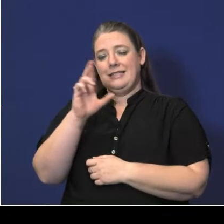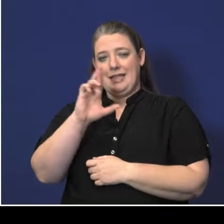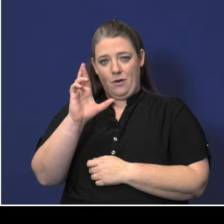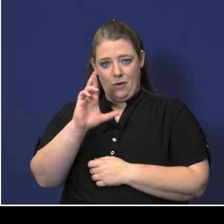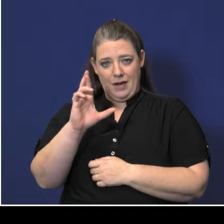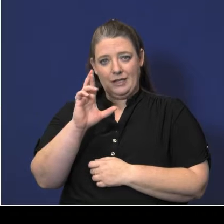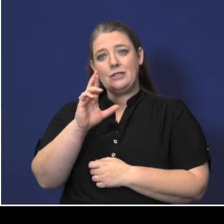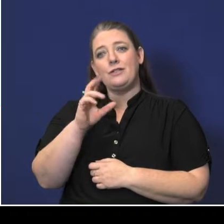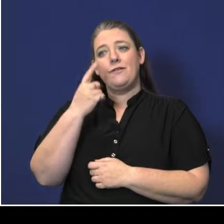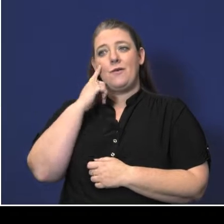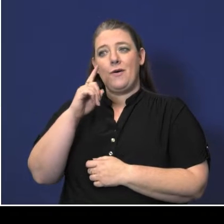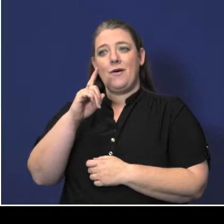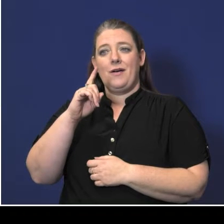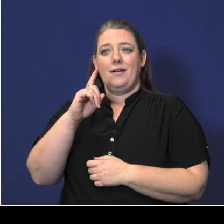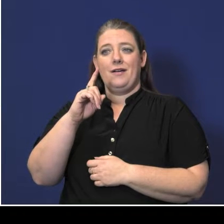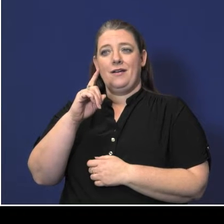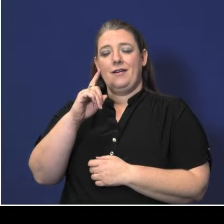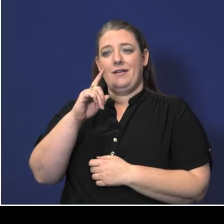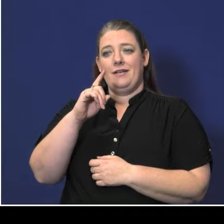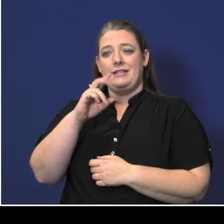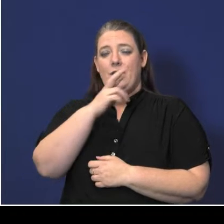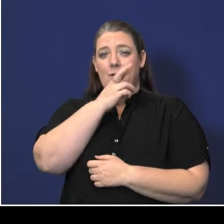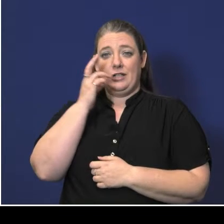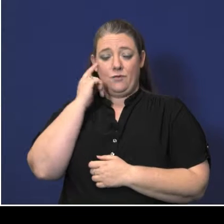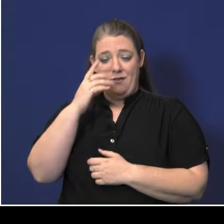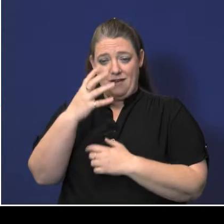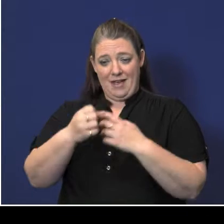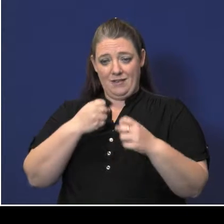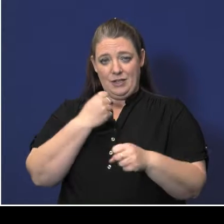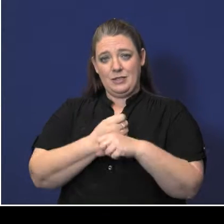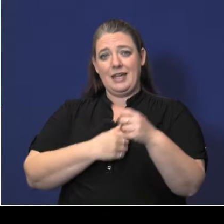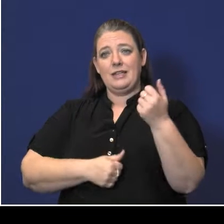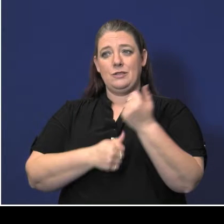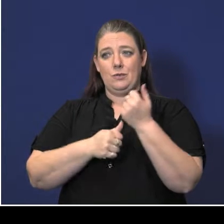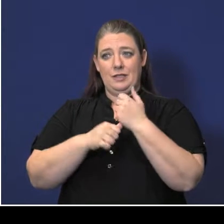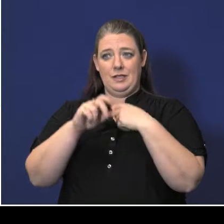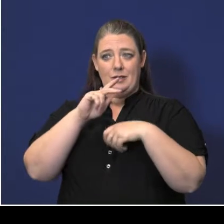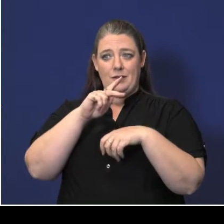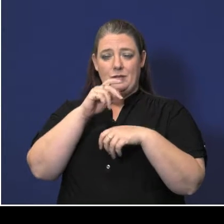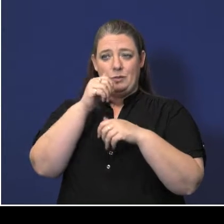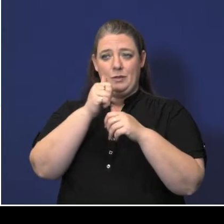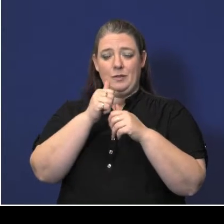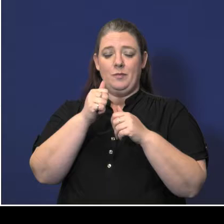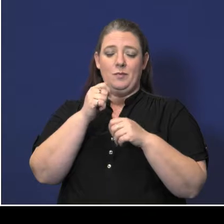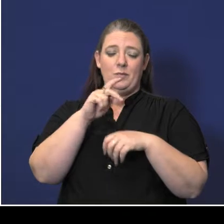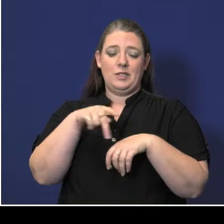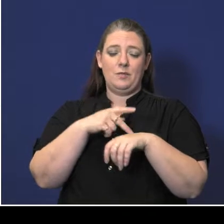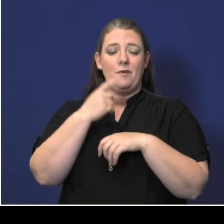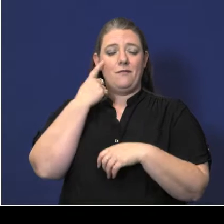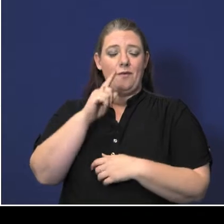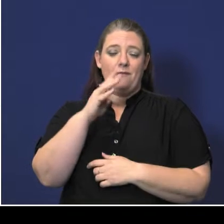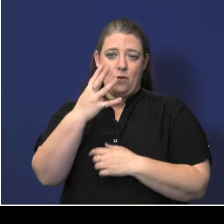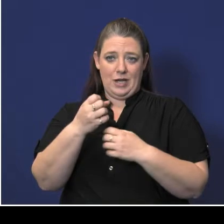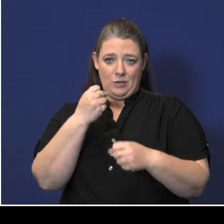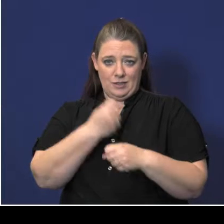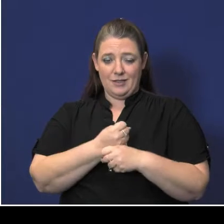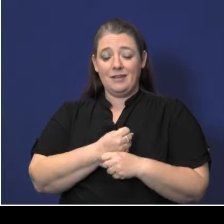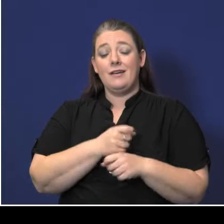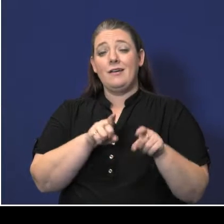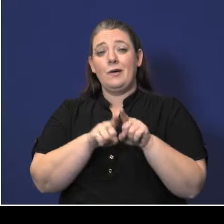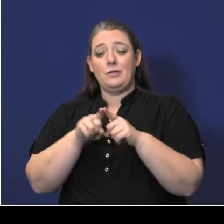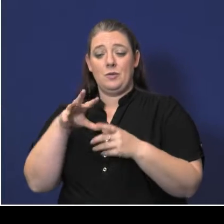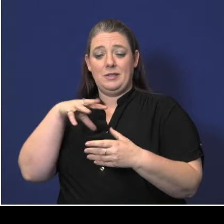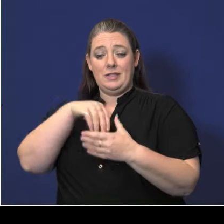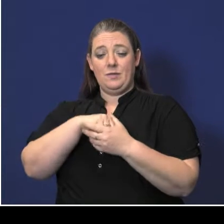for 5 years and has been the associate principal at Cypress Ranch for the past 4 years. Jason also participated in